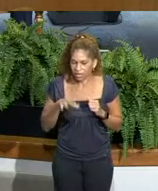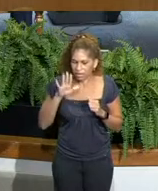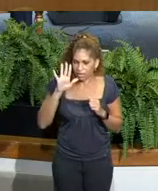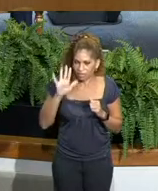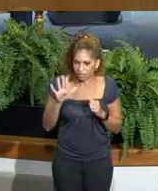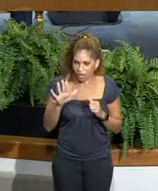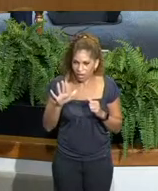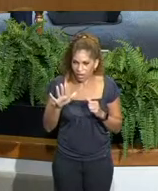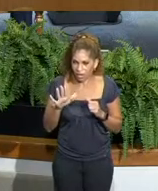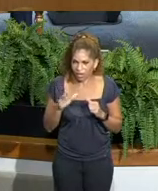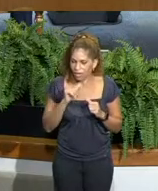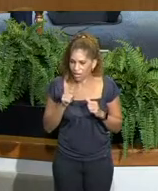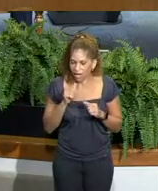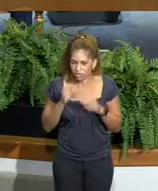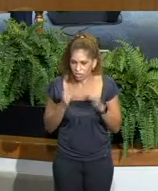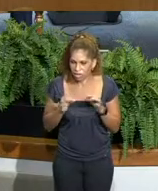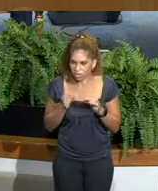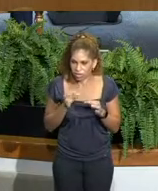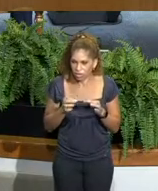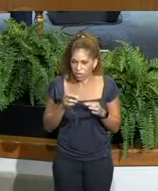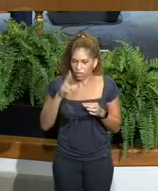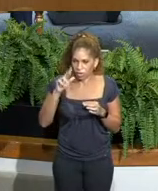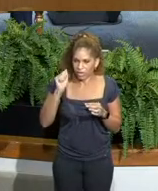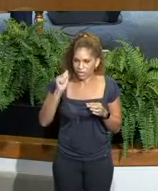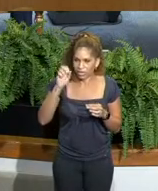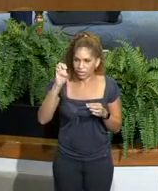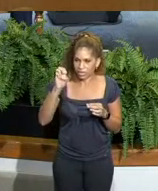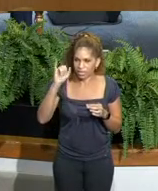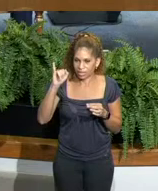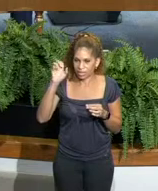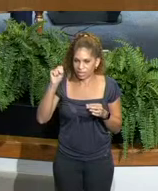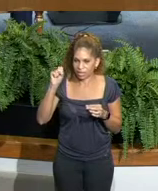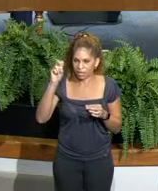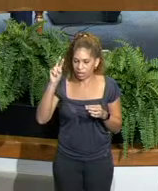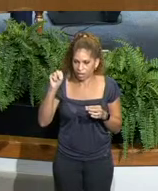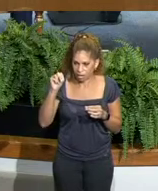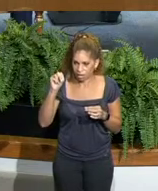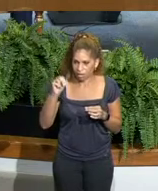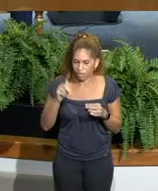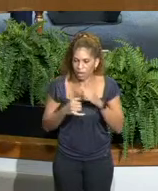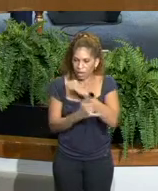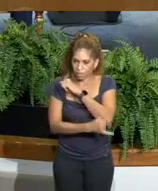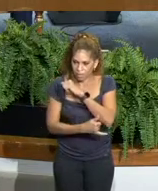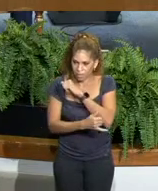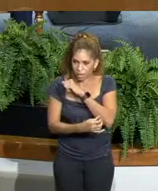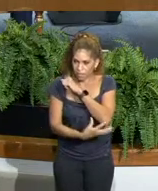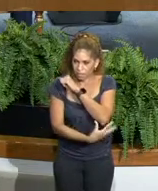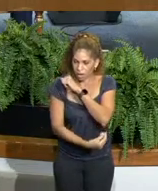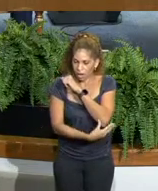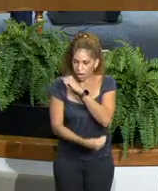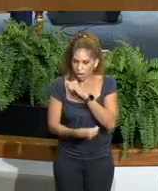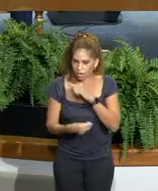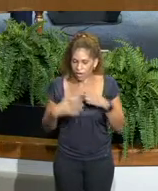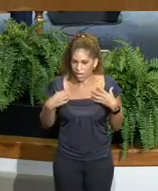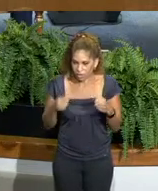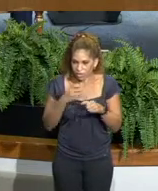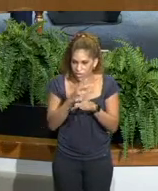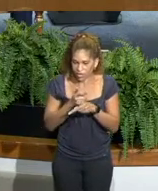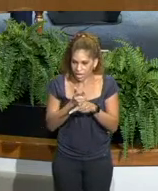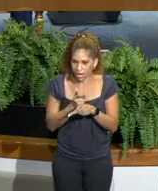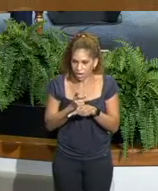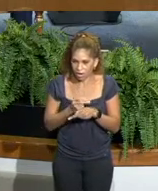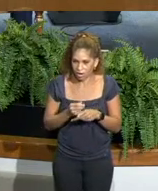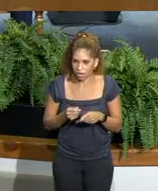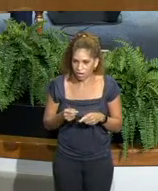interlocking injustices, systemic racism, systemic poverty, ecological devastation, the denial of health care, the war economy, and